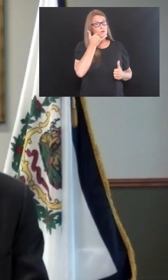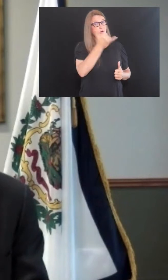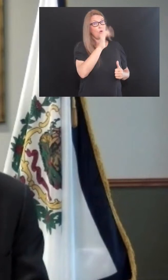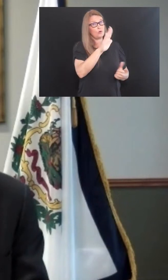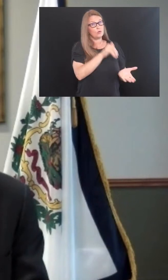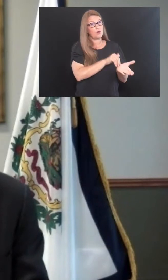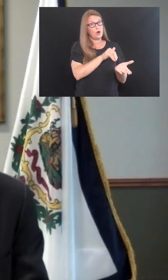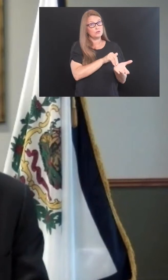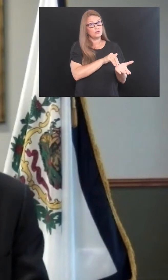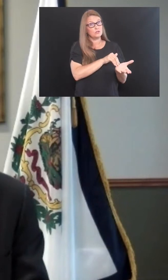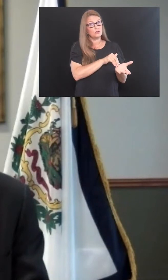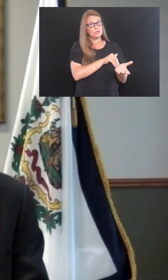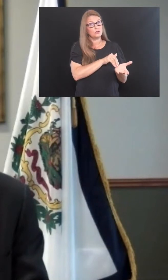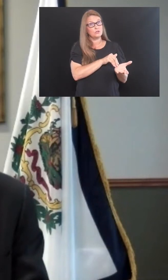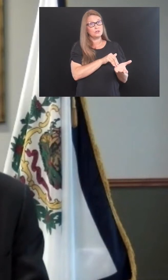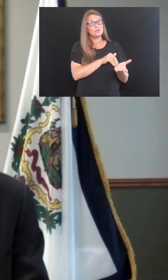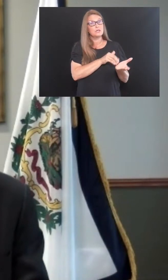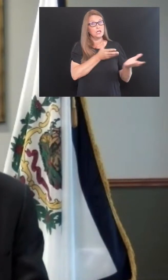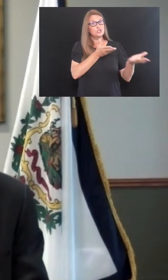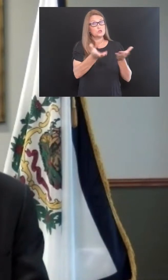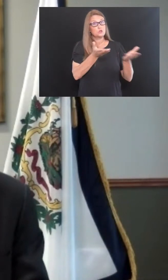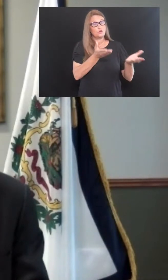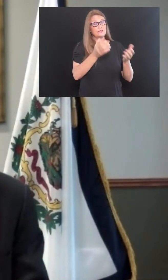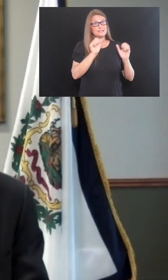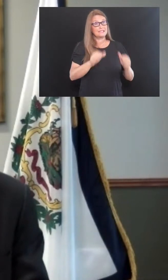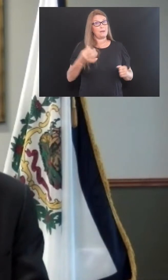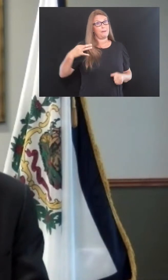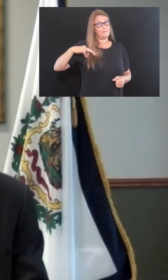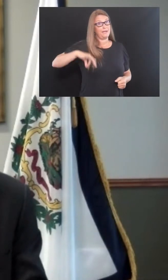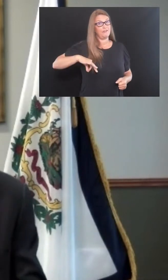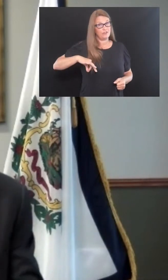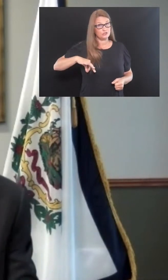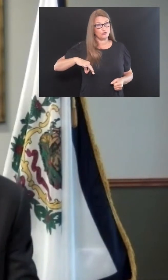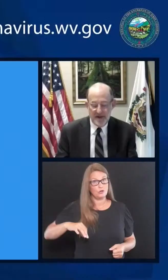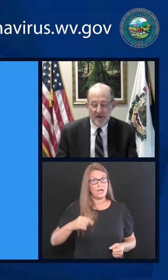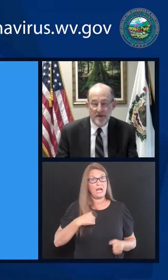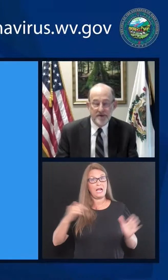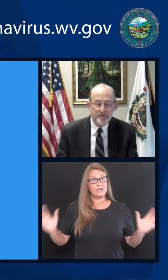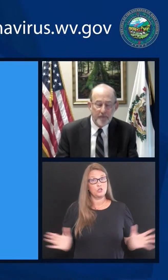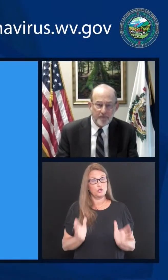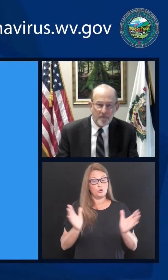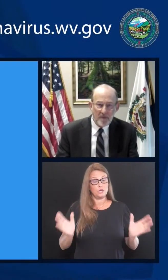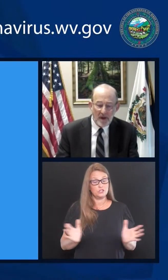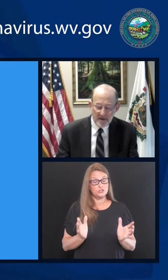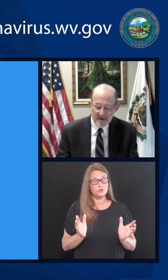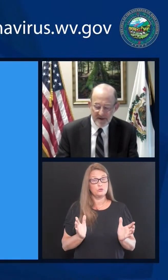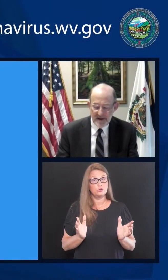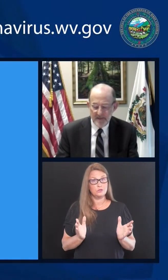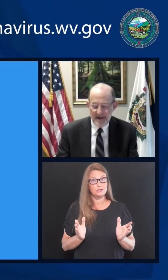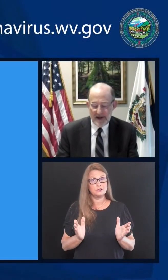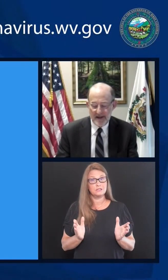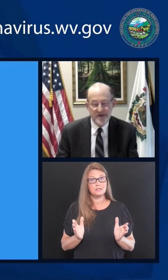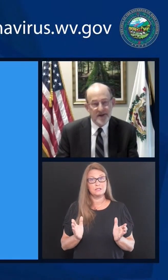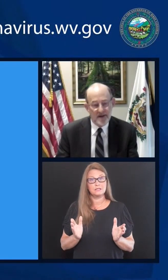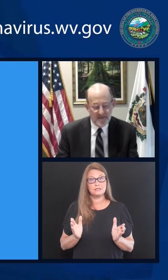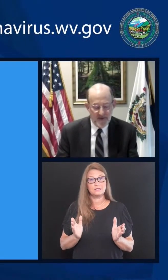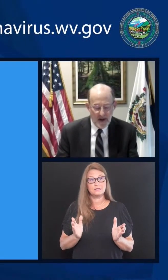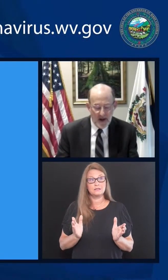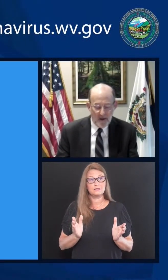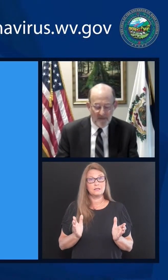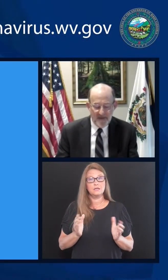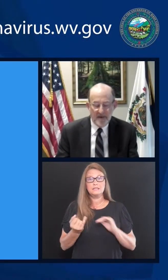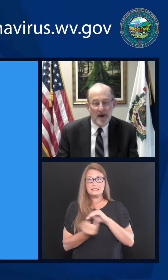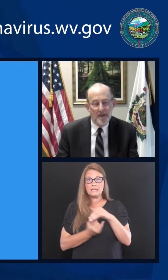provider. Mental health services can be very beneficial. I encourage you to resist the urge to stigmatize